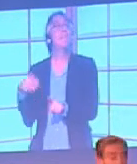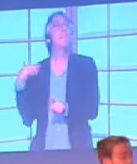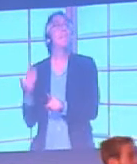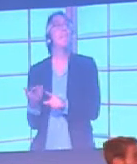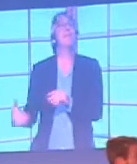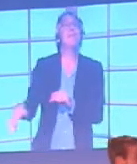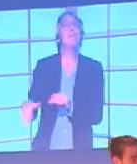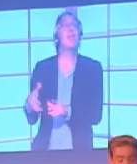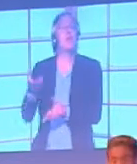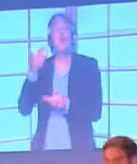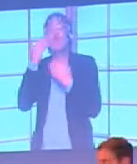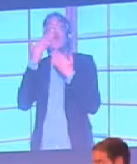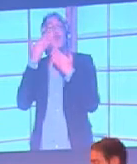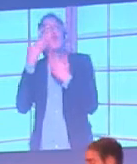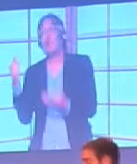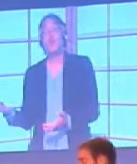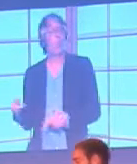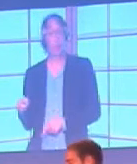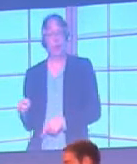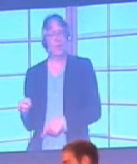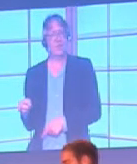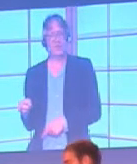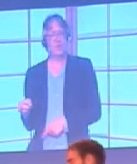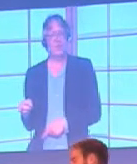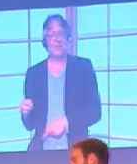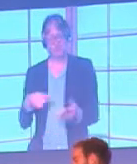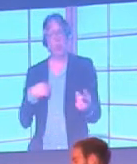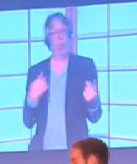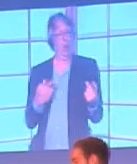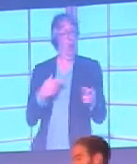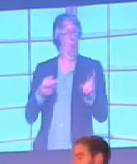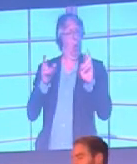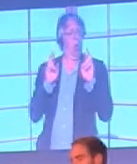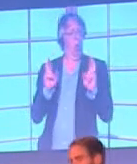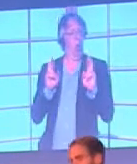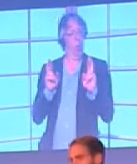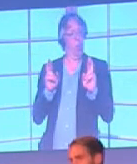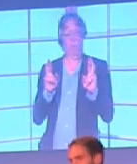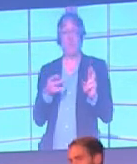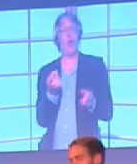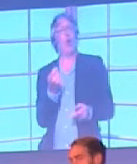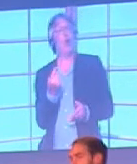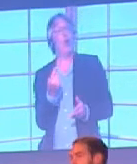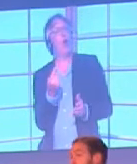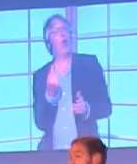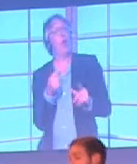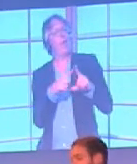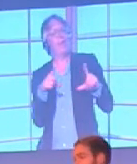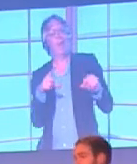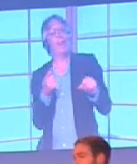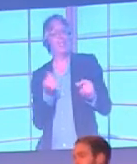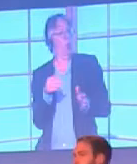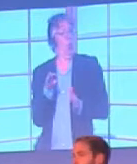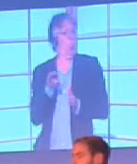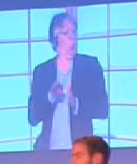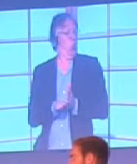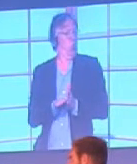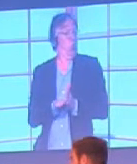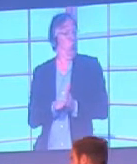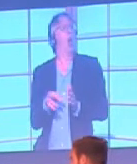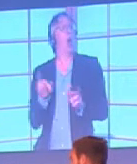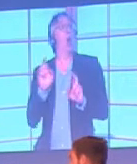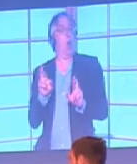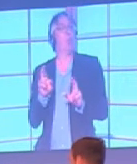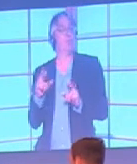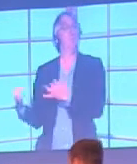upon what is existing. So we hope by offering attractive price conditions, fans will come. And I